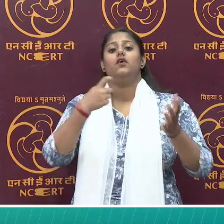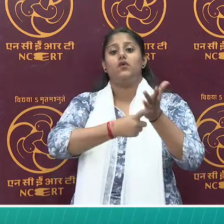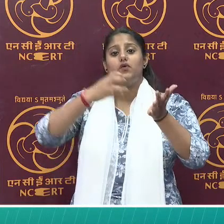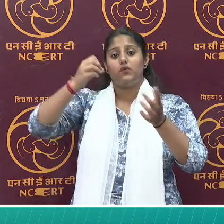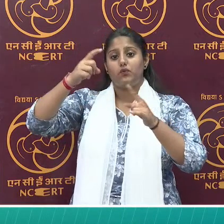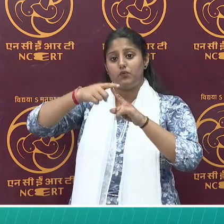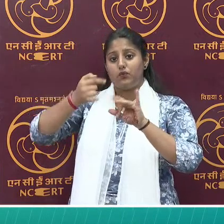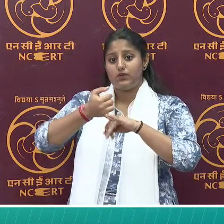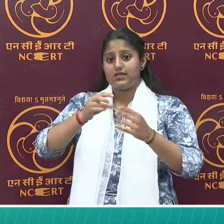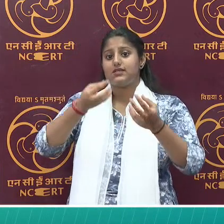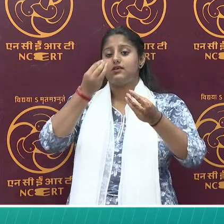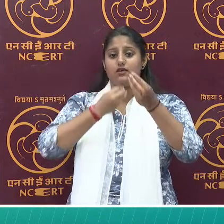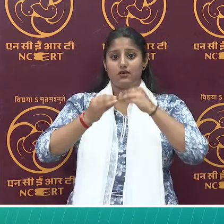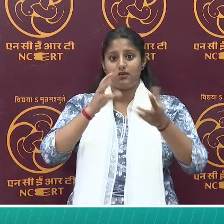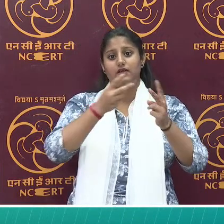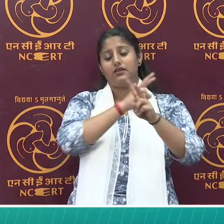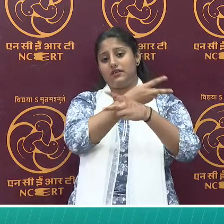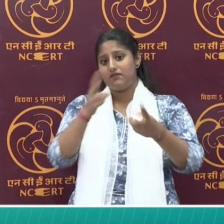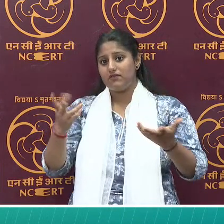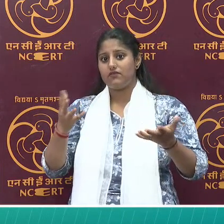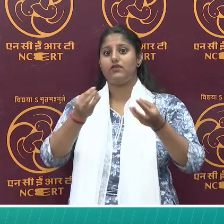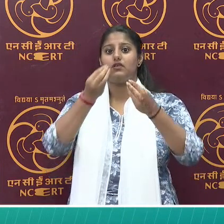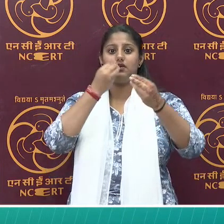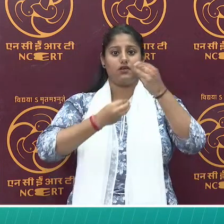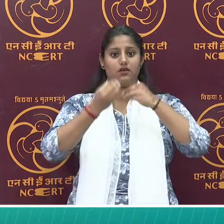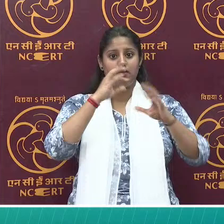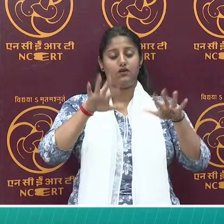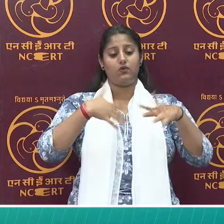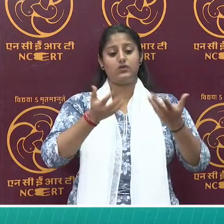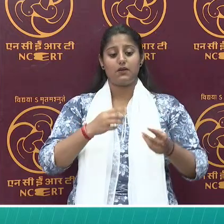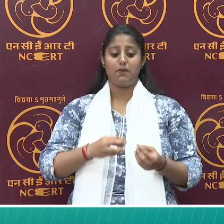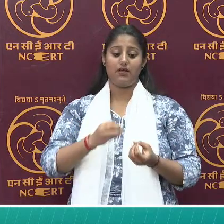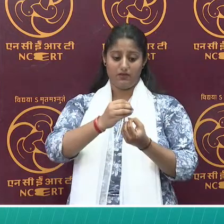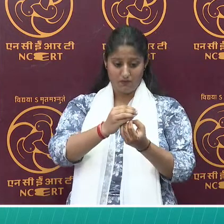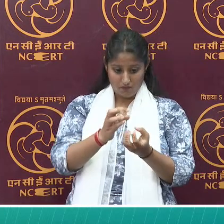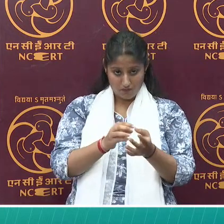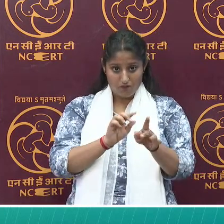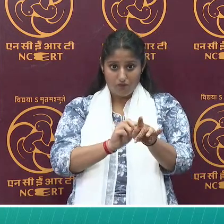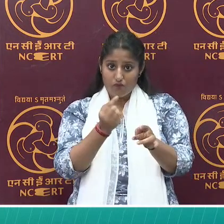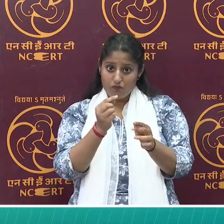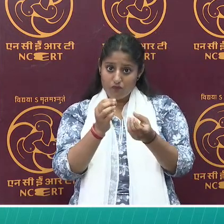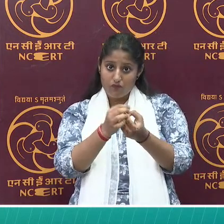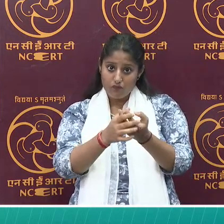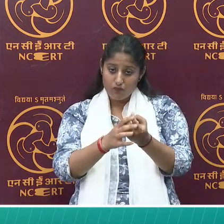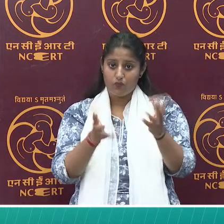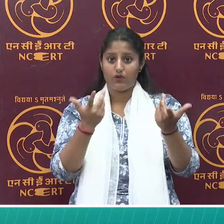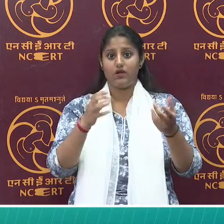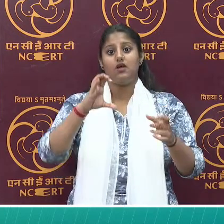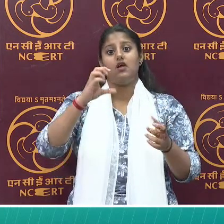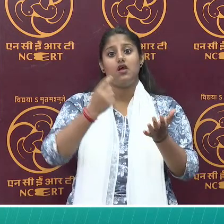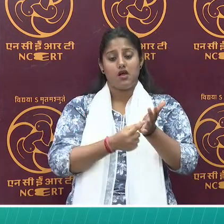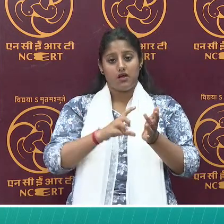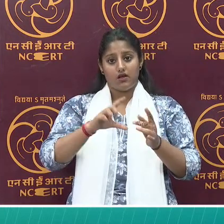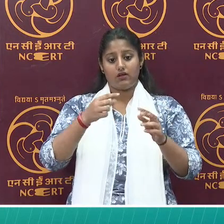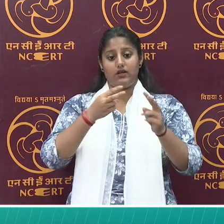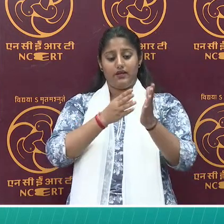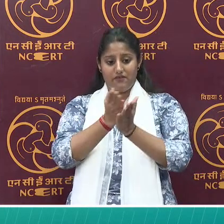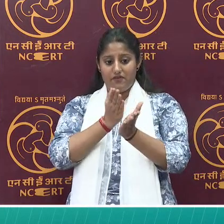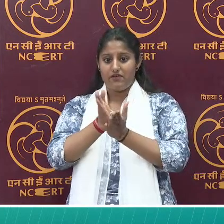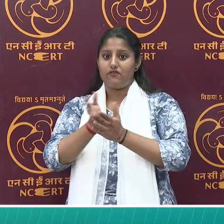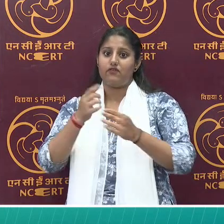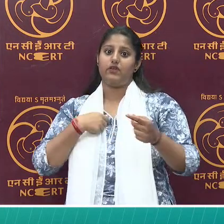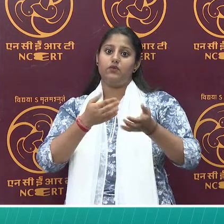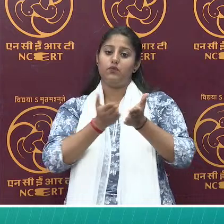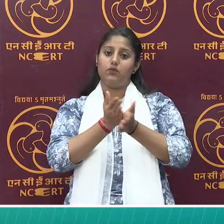Then they started to grow crops, they have started cultivation, and the civilization has